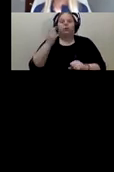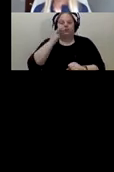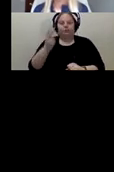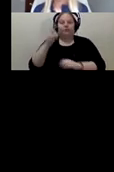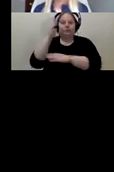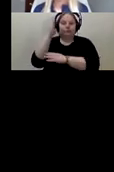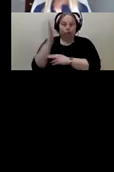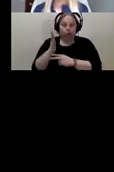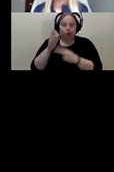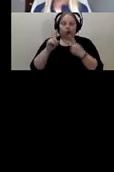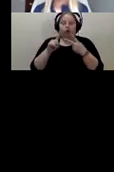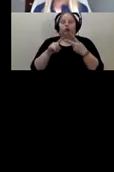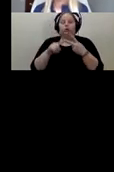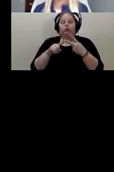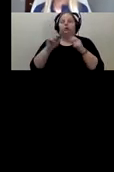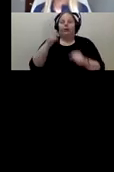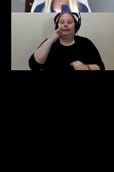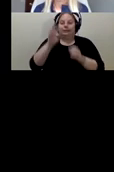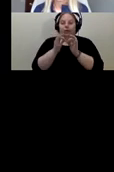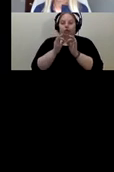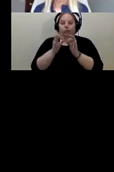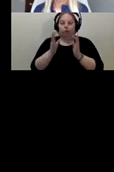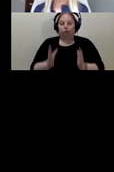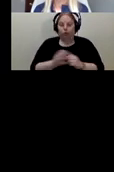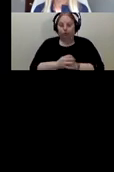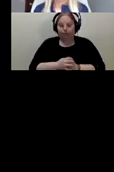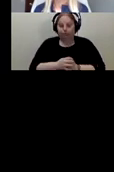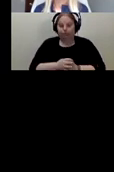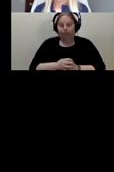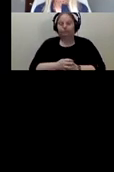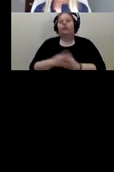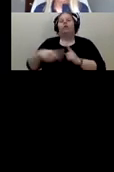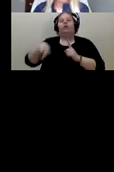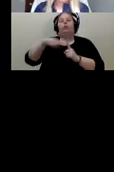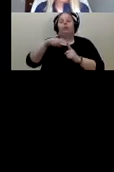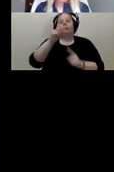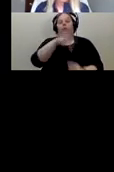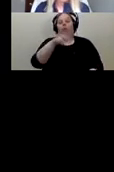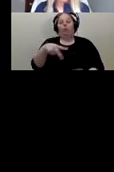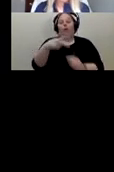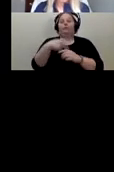speaker. You'll be able to see the interpreters as well as the PowerPoint.